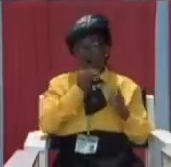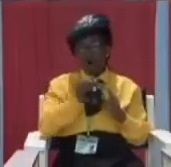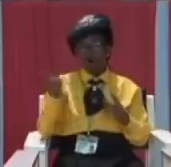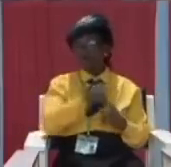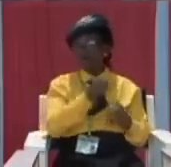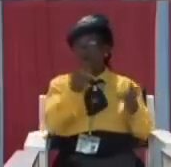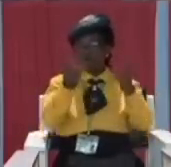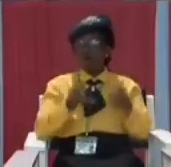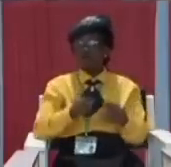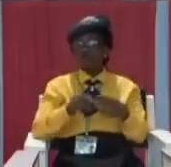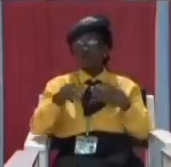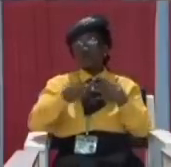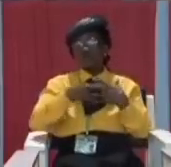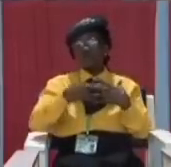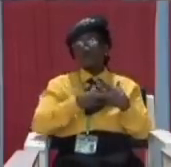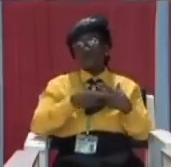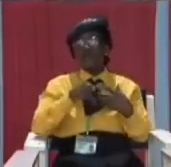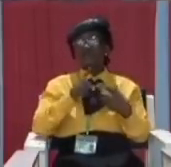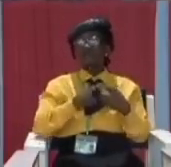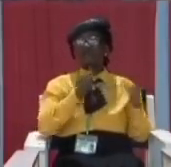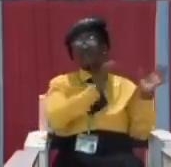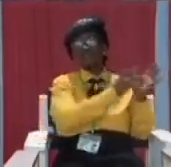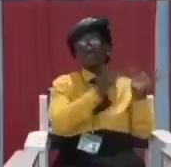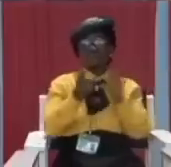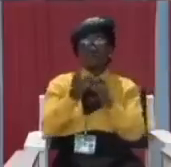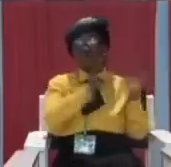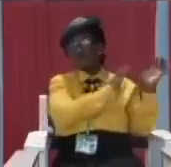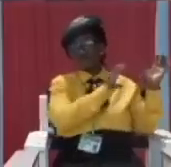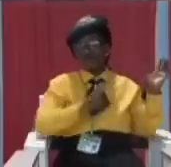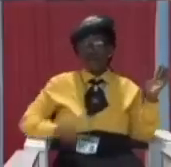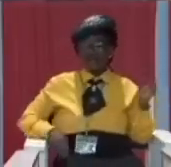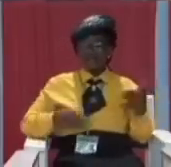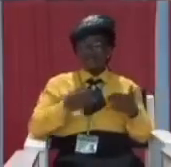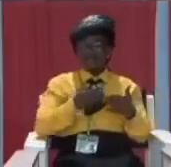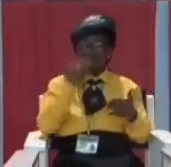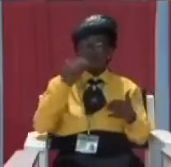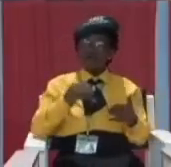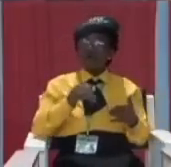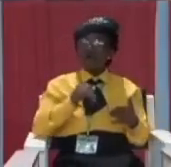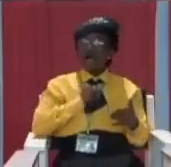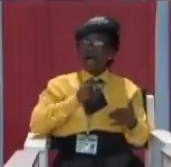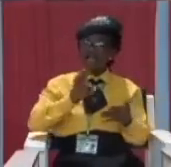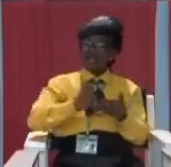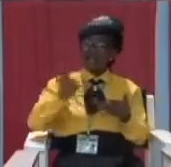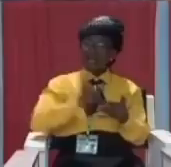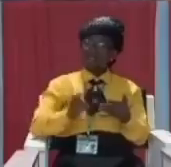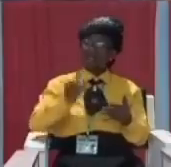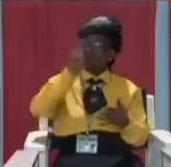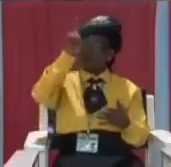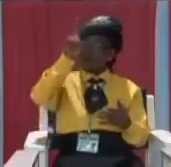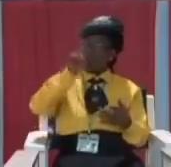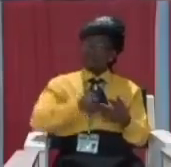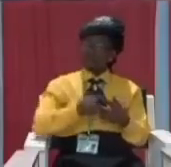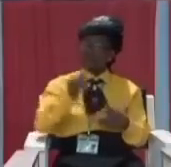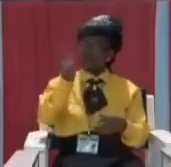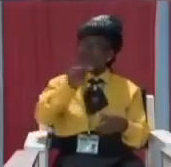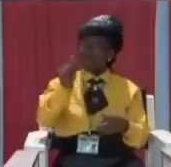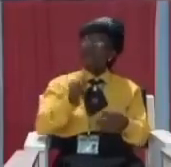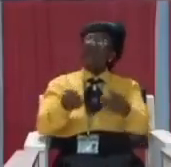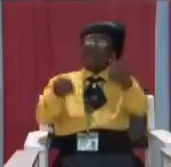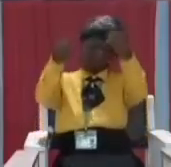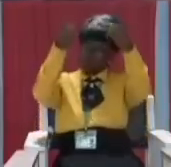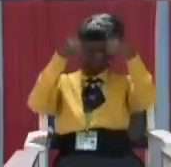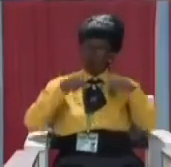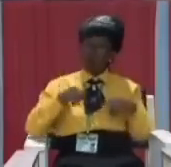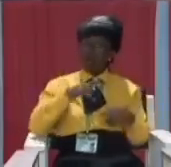before I count up to 10, come and stand before the altar. We will pray for your